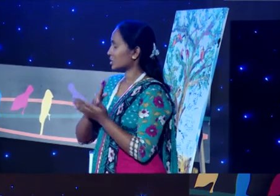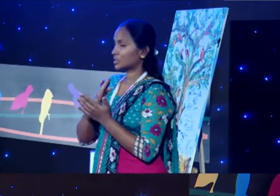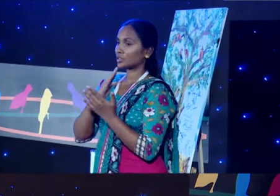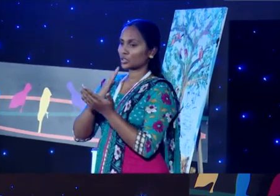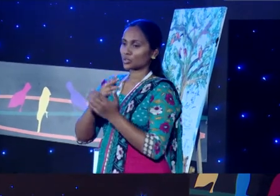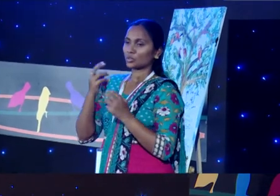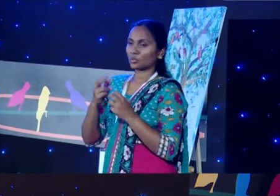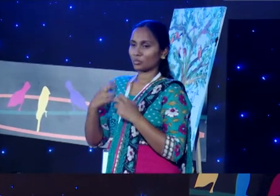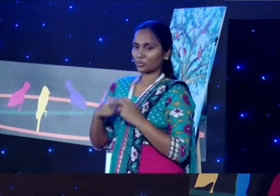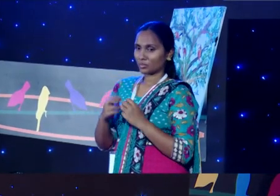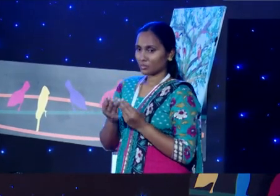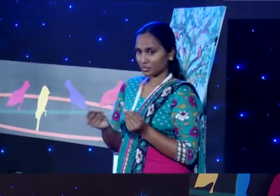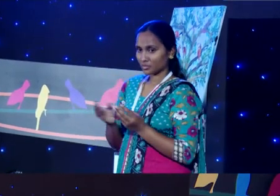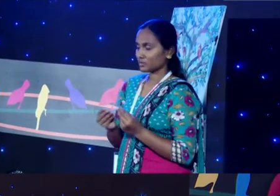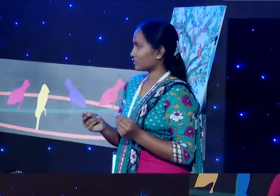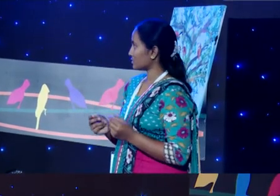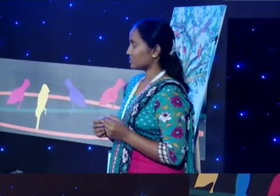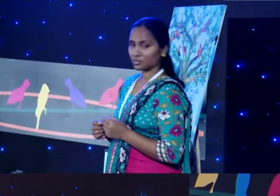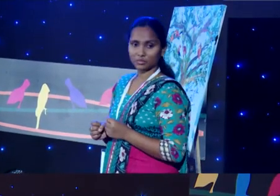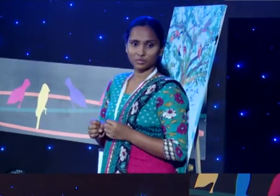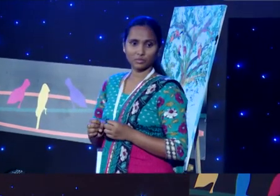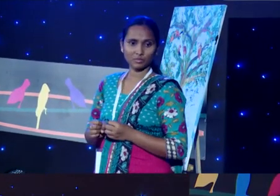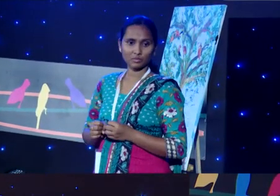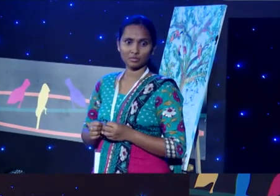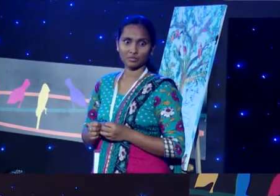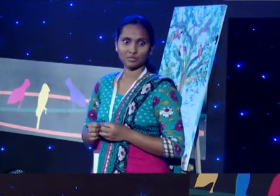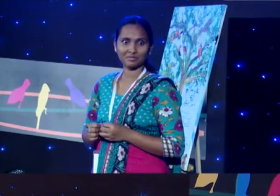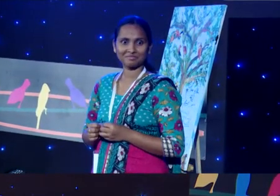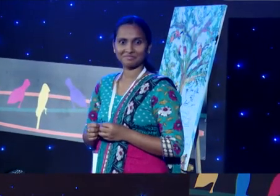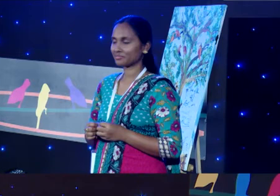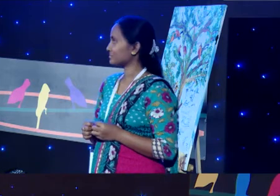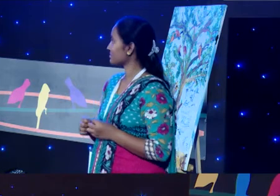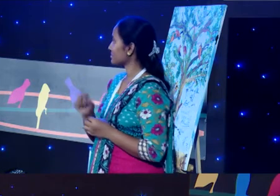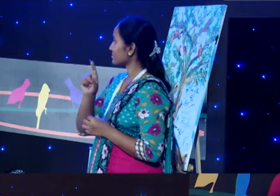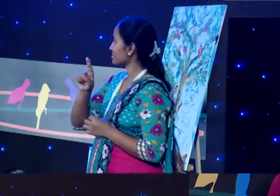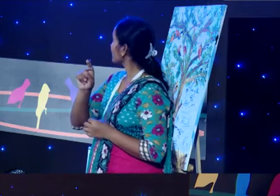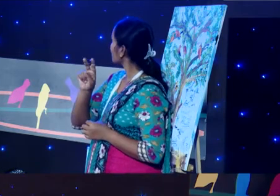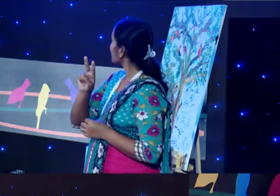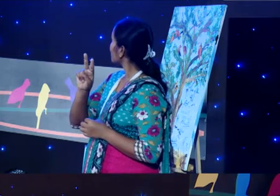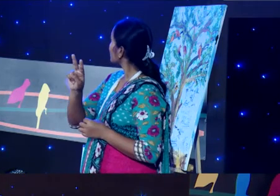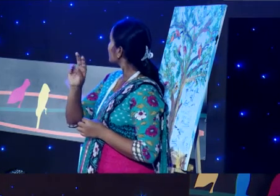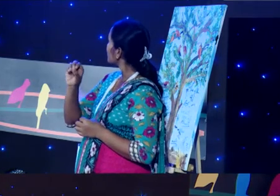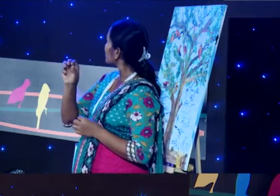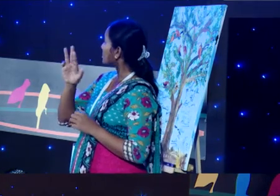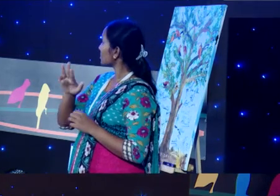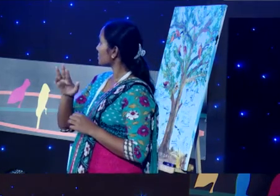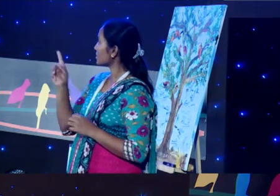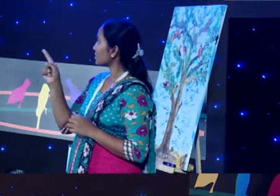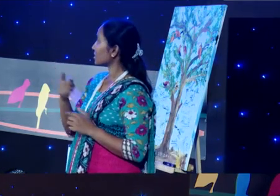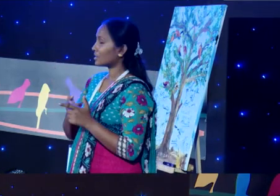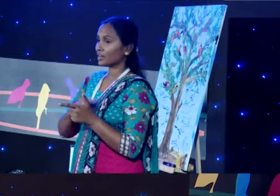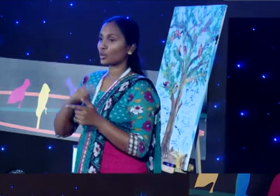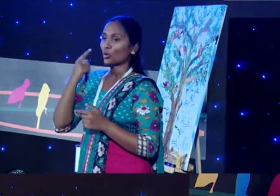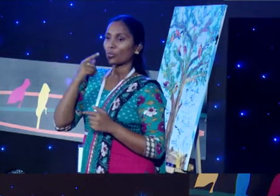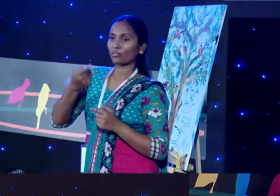make sense over here. So with this, I'd like to take you back to the year 2009. How many of you are from Koramangala over